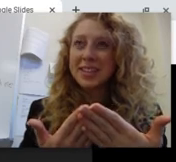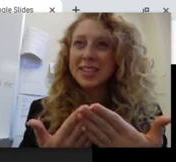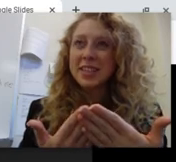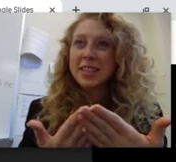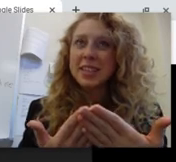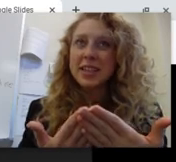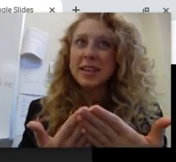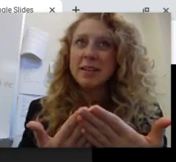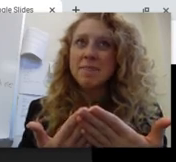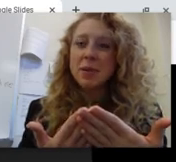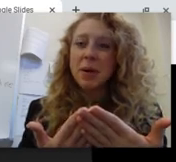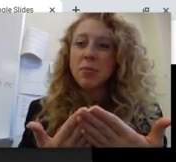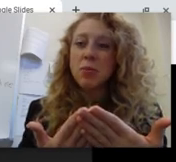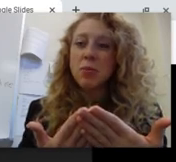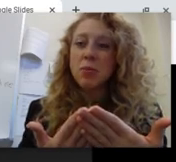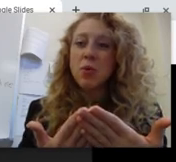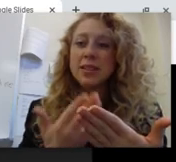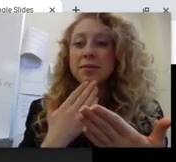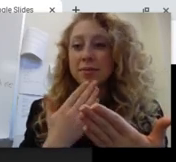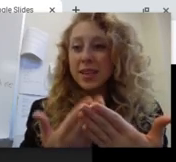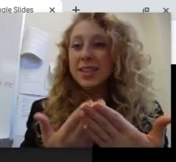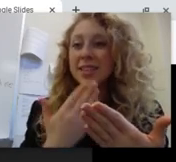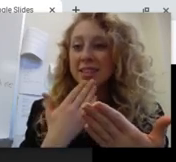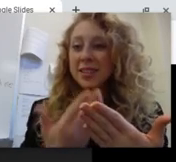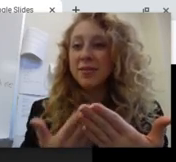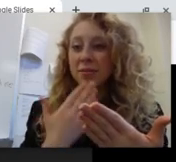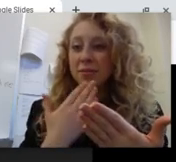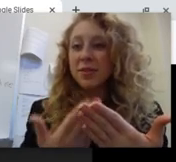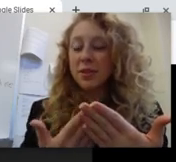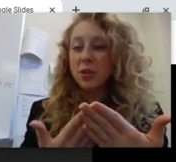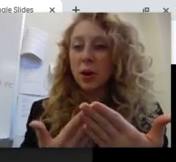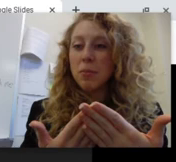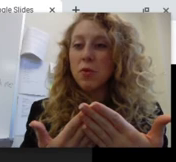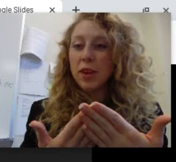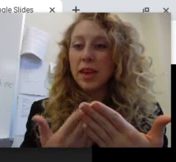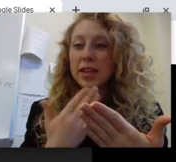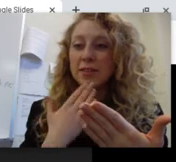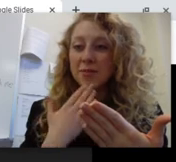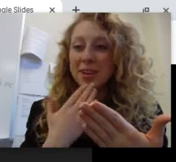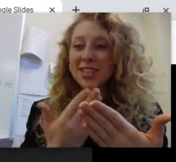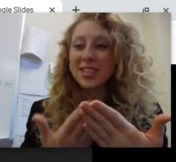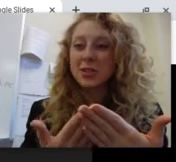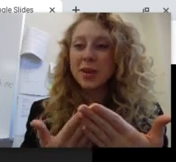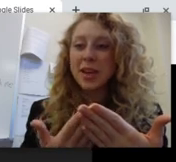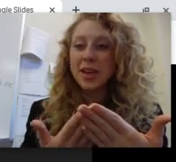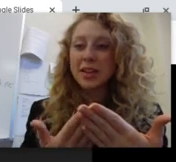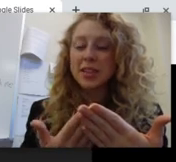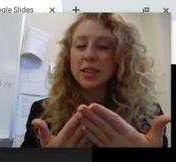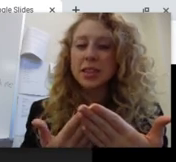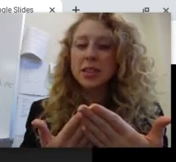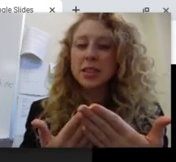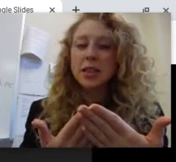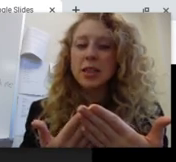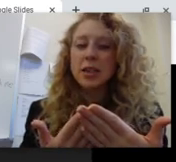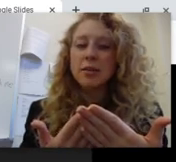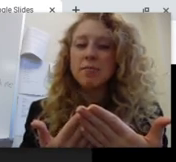hand. My movement is, so I'm moving it from my chin to my hand.